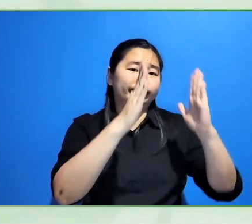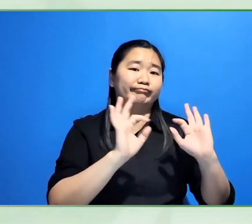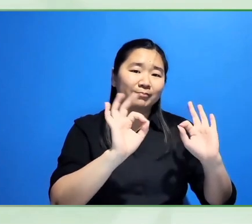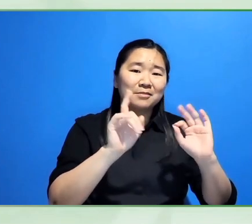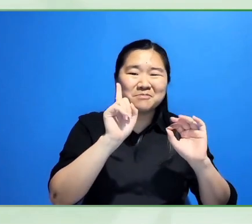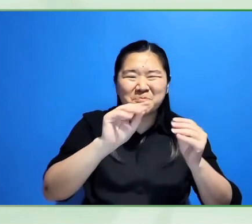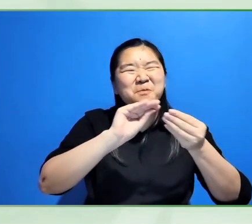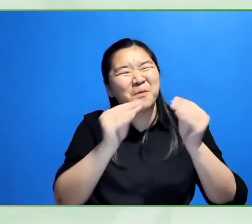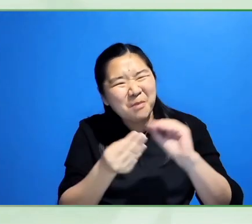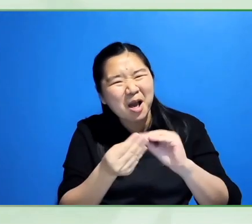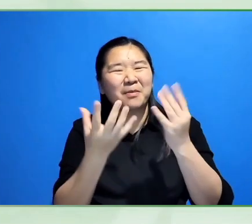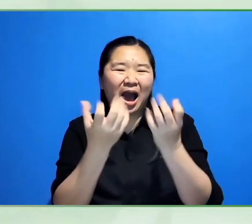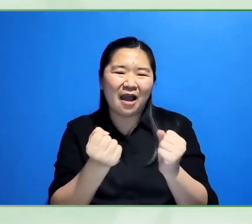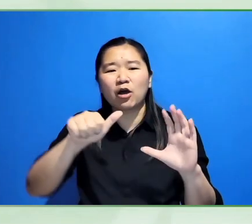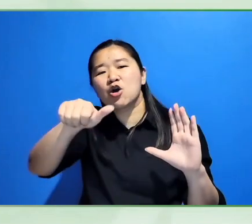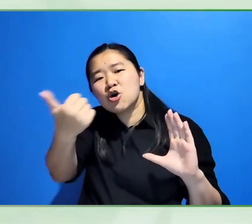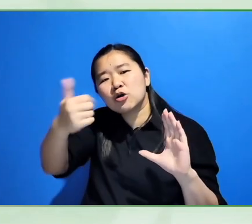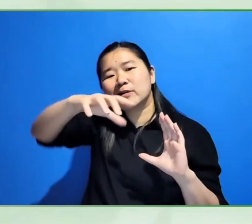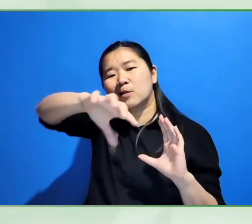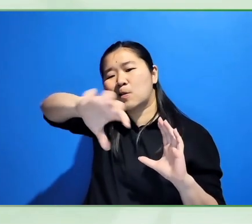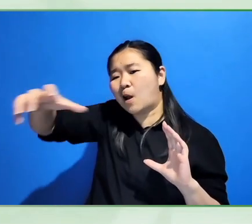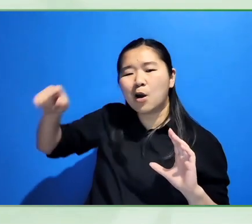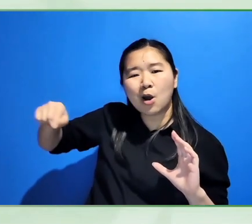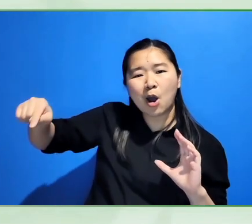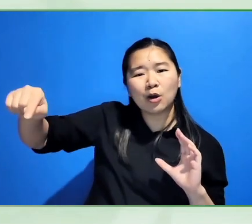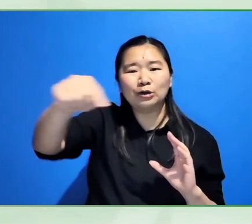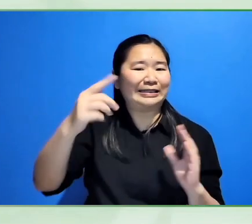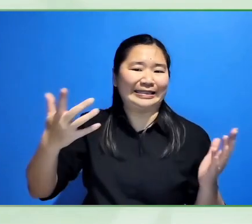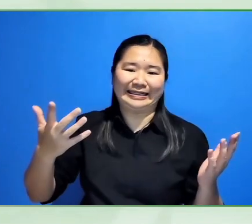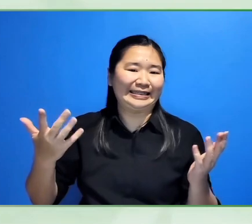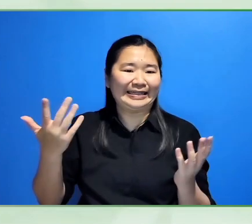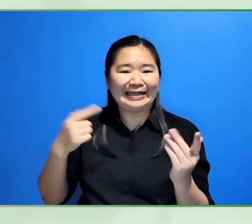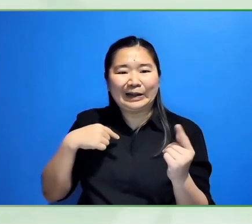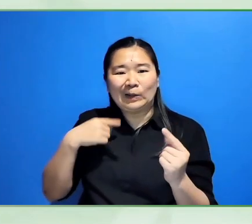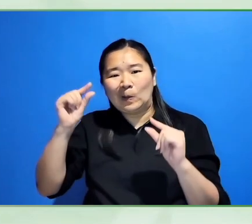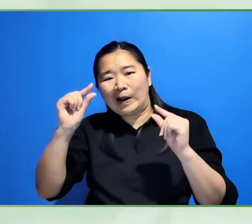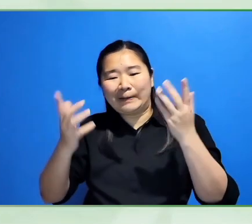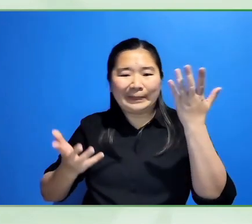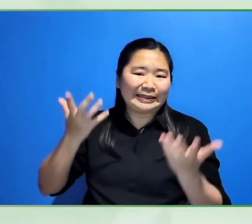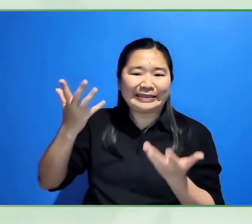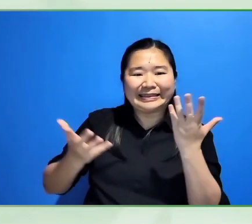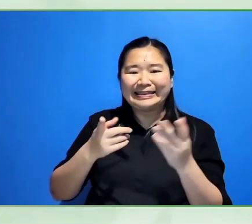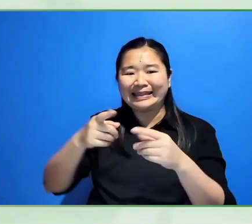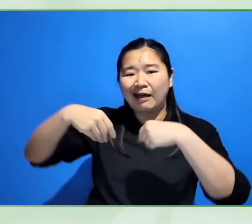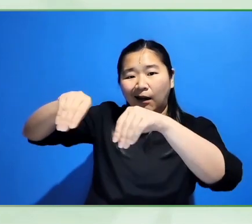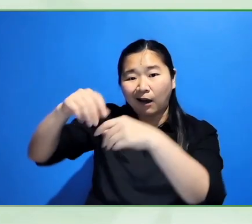and Bolivia in the south. We're looking for a complete integration of the continent with this solution